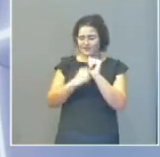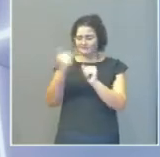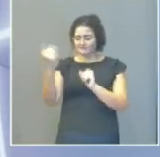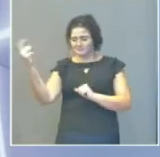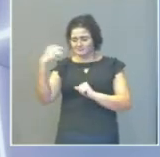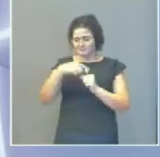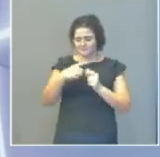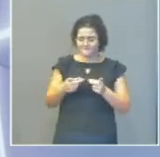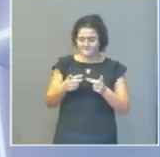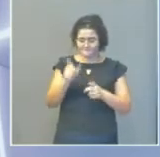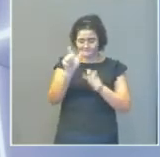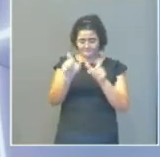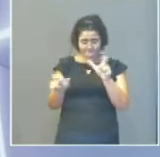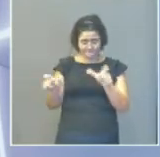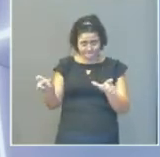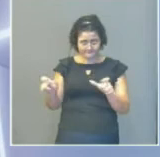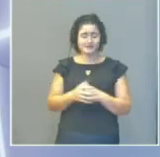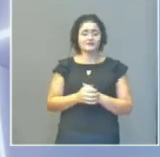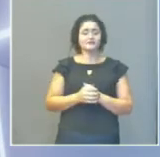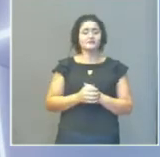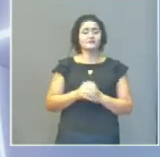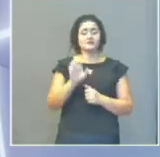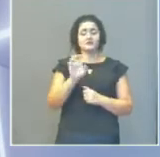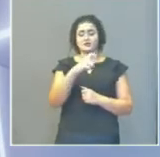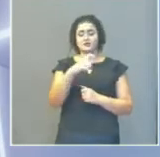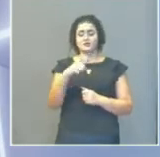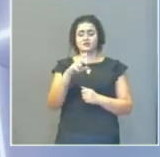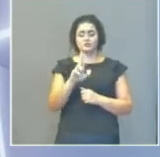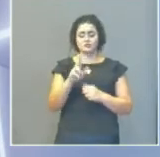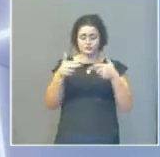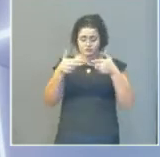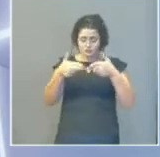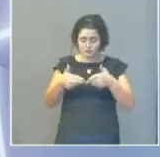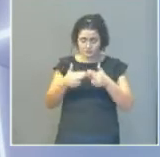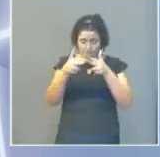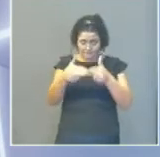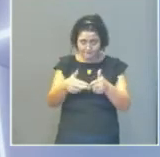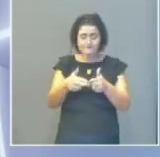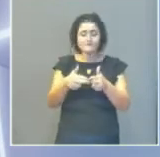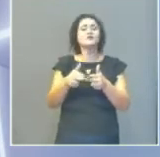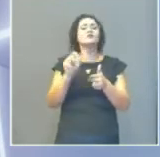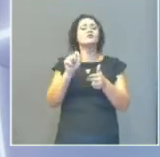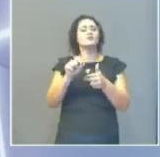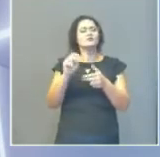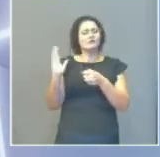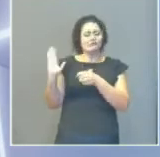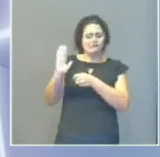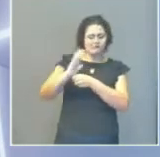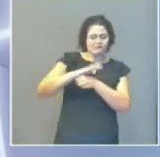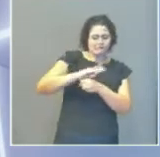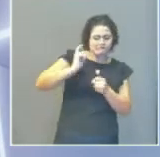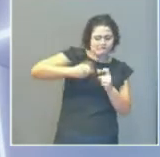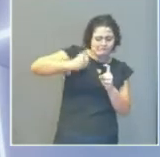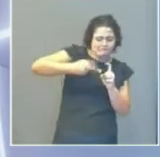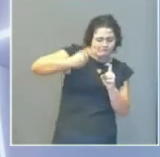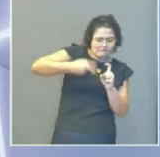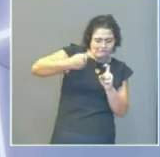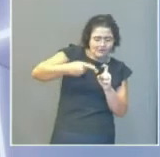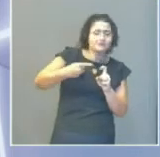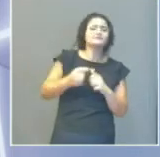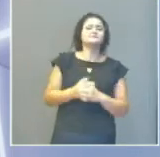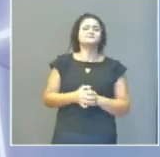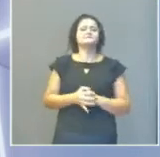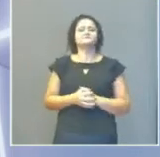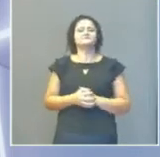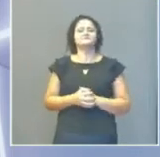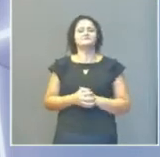idea that the slave ship was a total vessel of oppression. And he inserted a very,